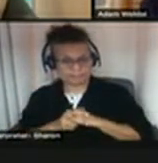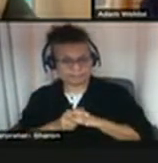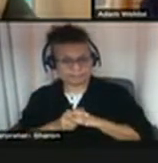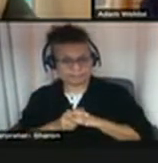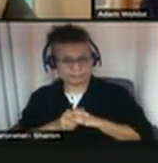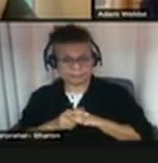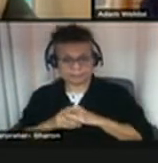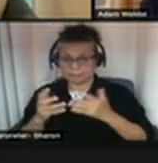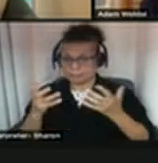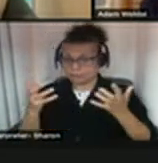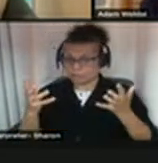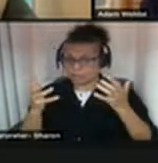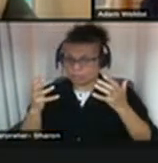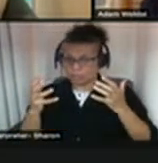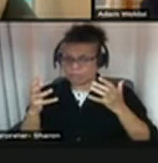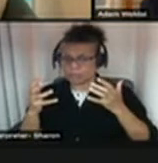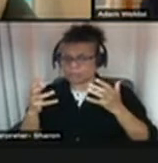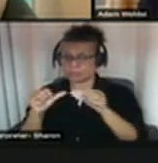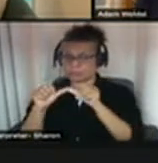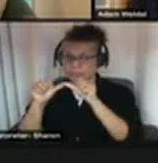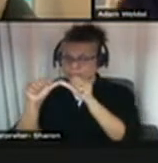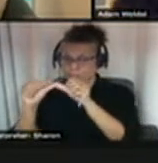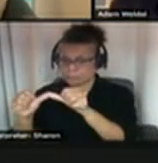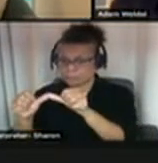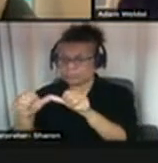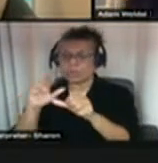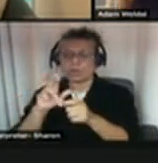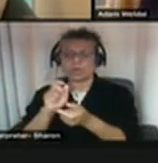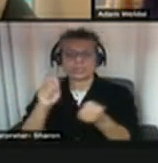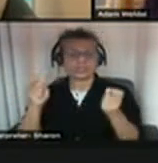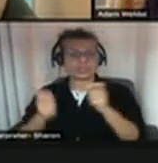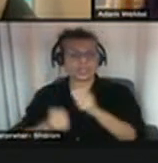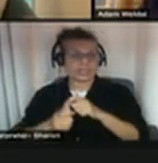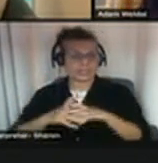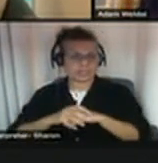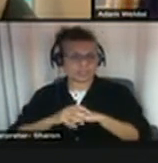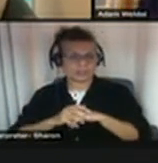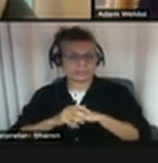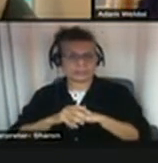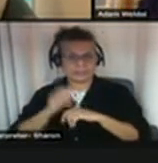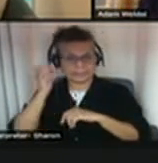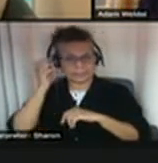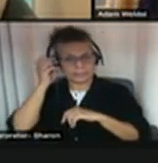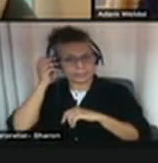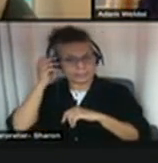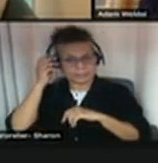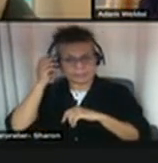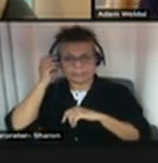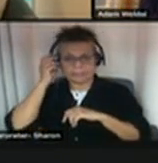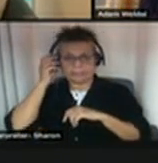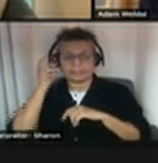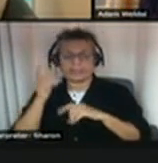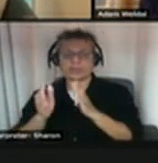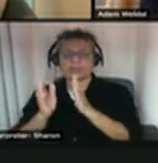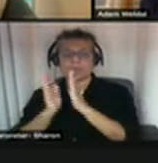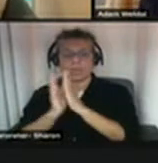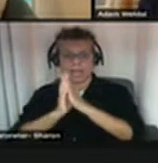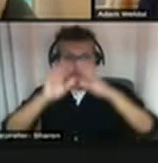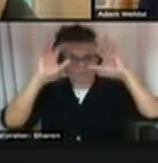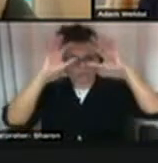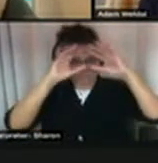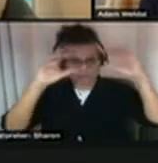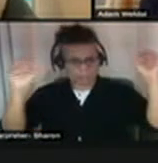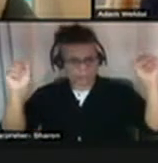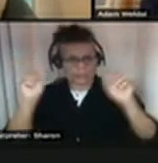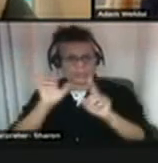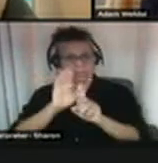we want to reaffirm or do we want to go in a different direction? So with that being said, let's ask our superintendent her